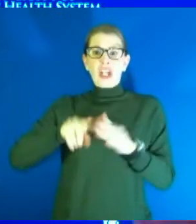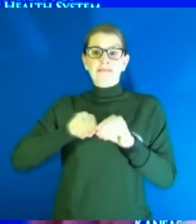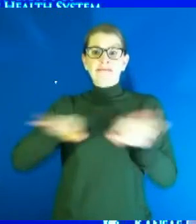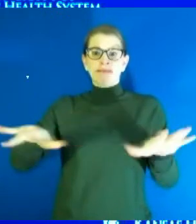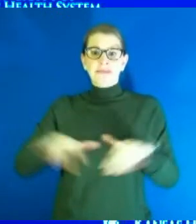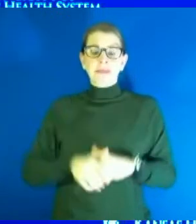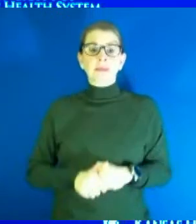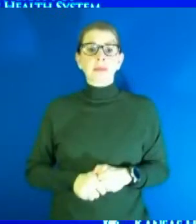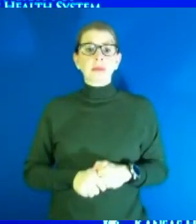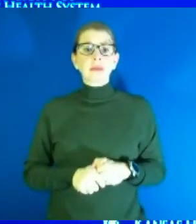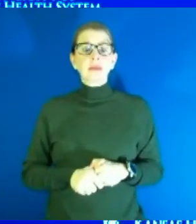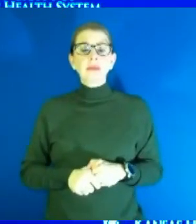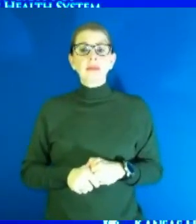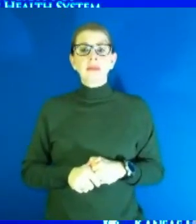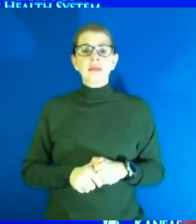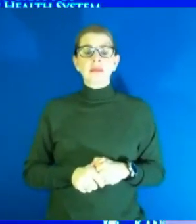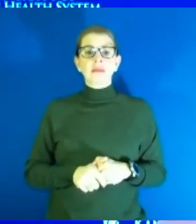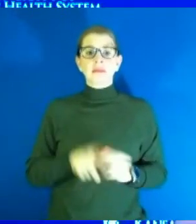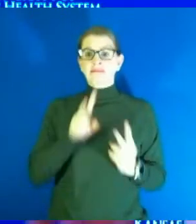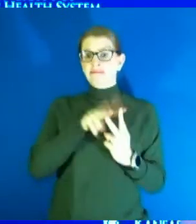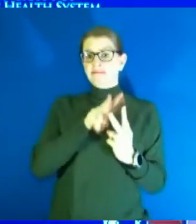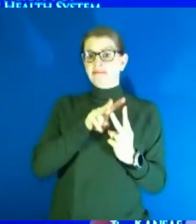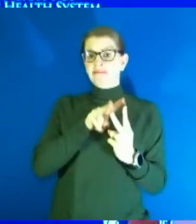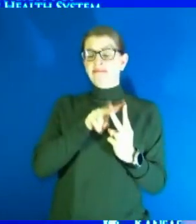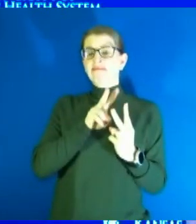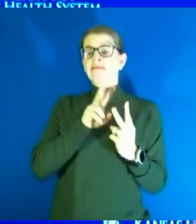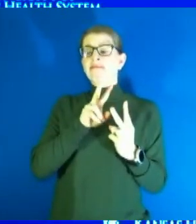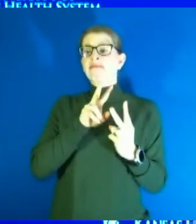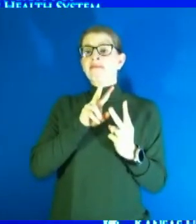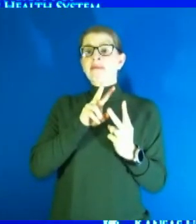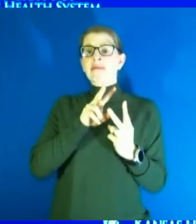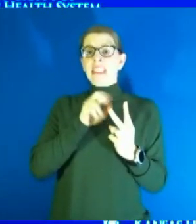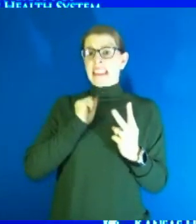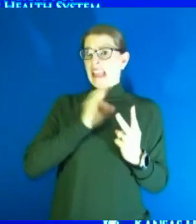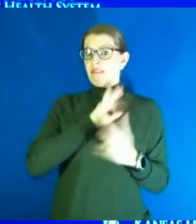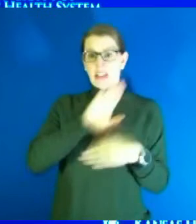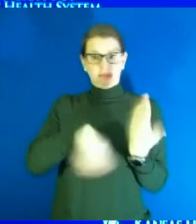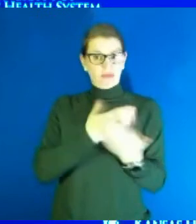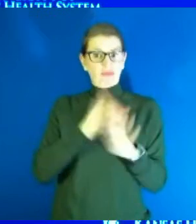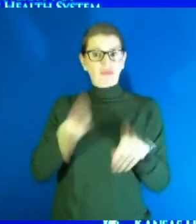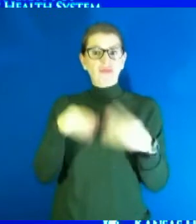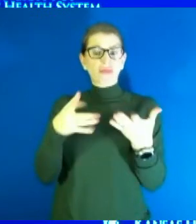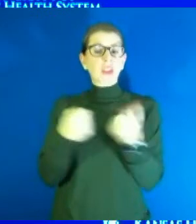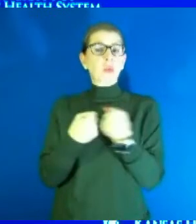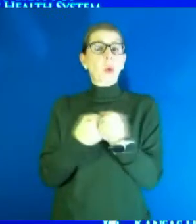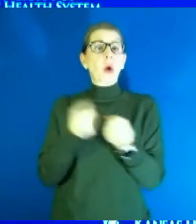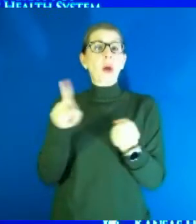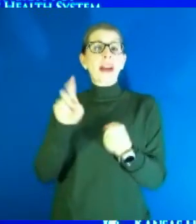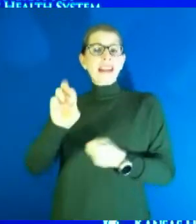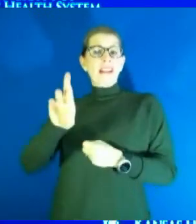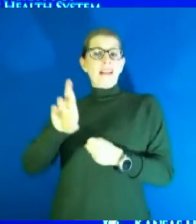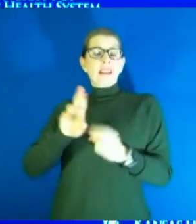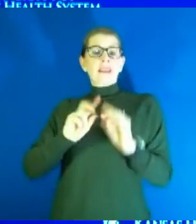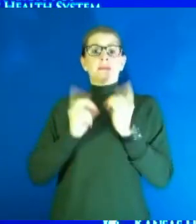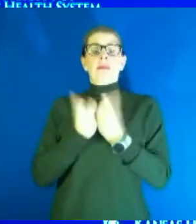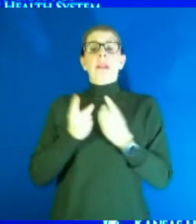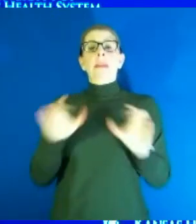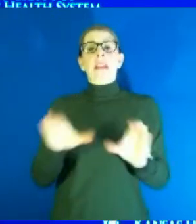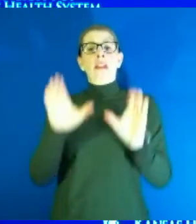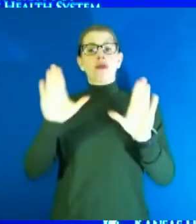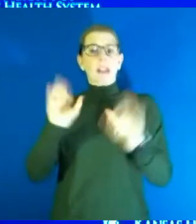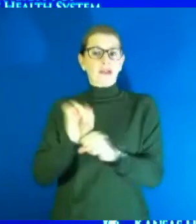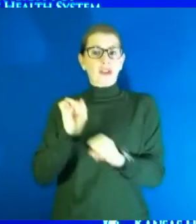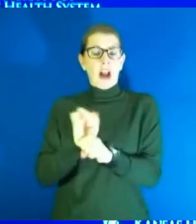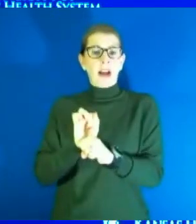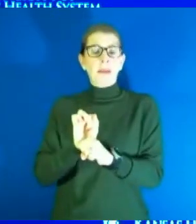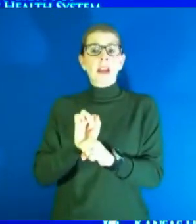department, and Tiffany and all of her colleagues, really all of the people who are providing support there have just done a great job and put themselves in harm's